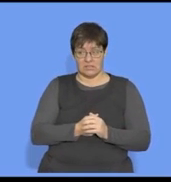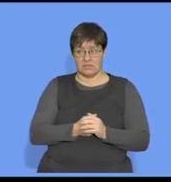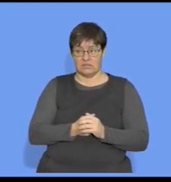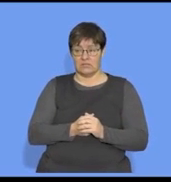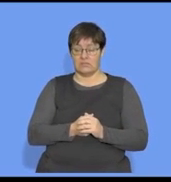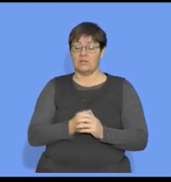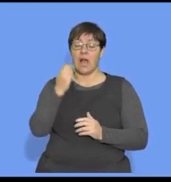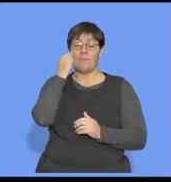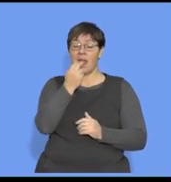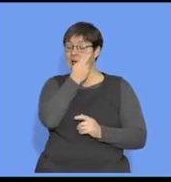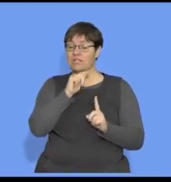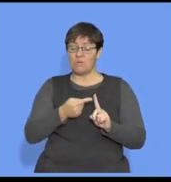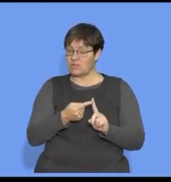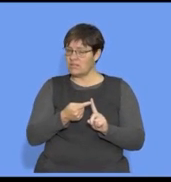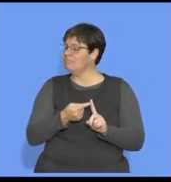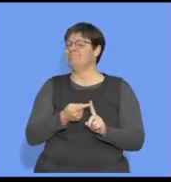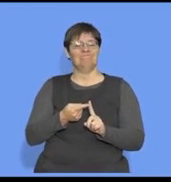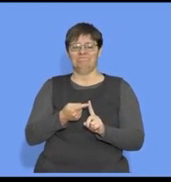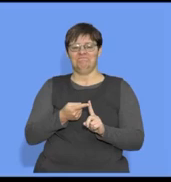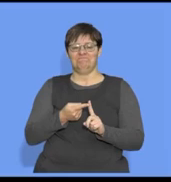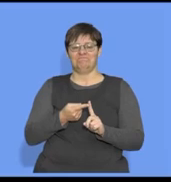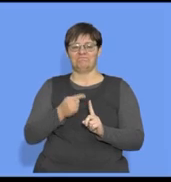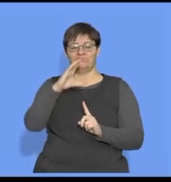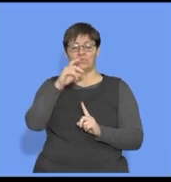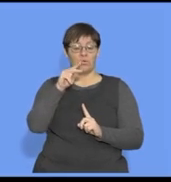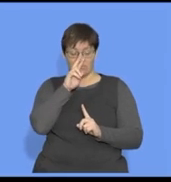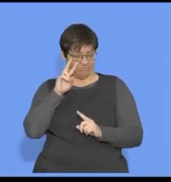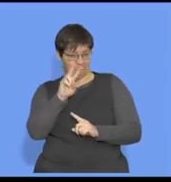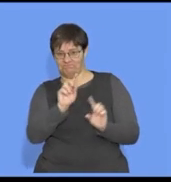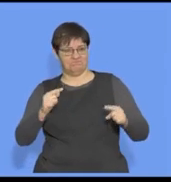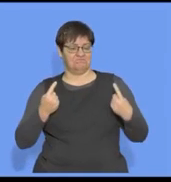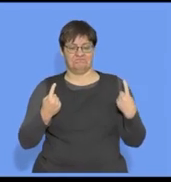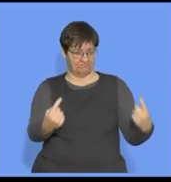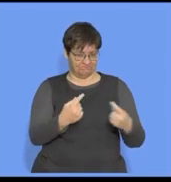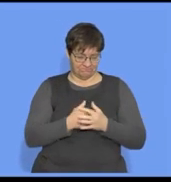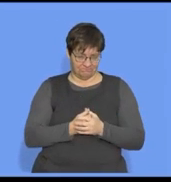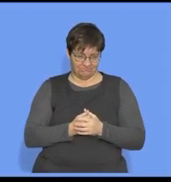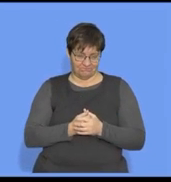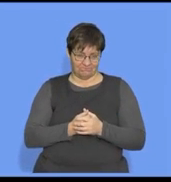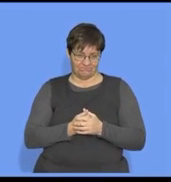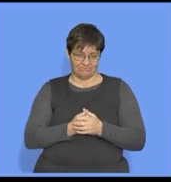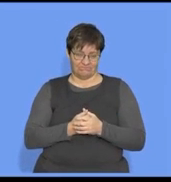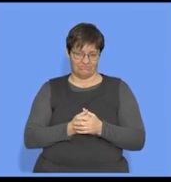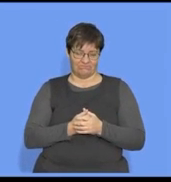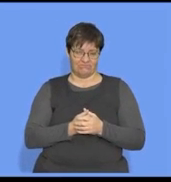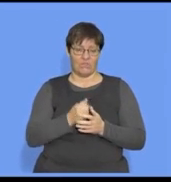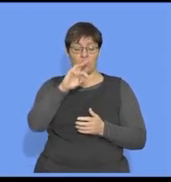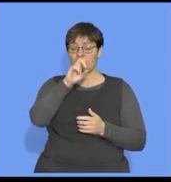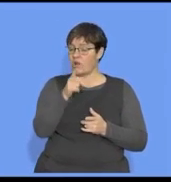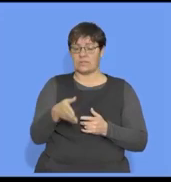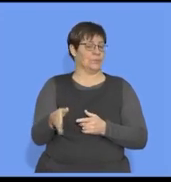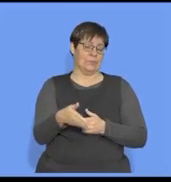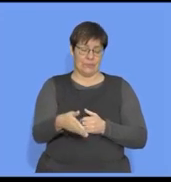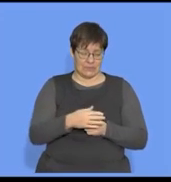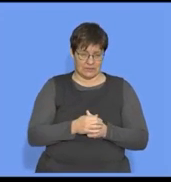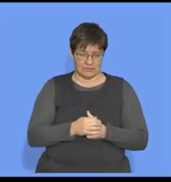here. Blind spot, region without vision, meaning there is no rods